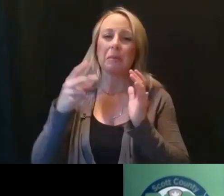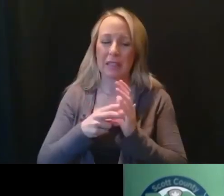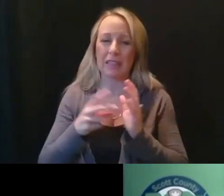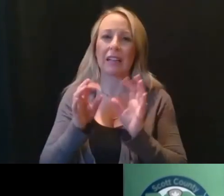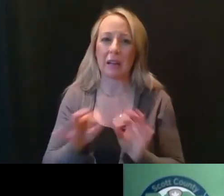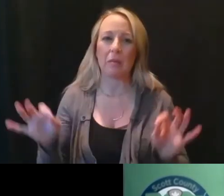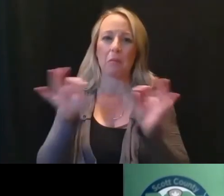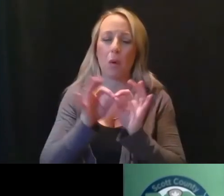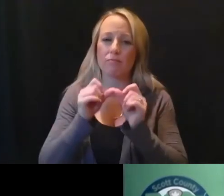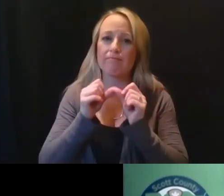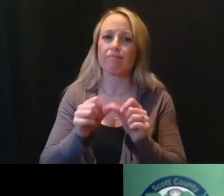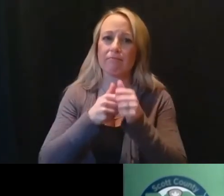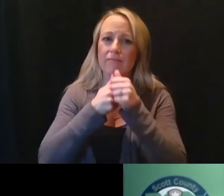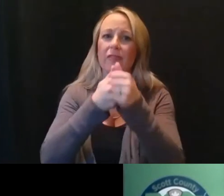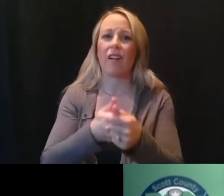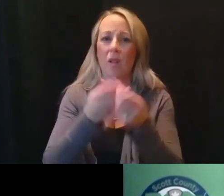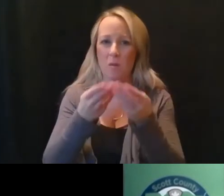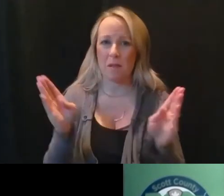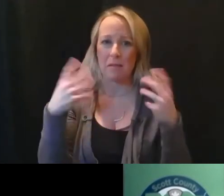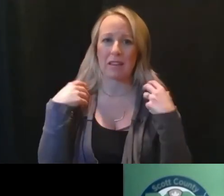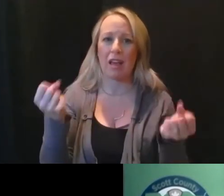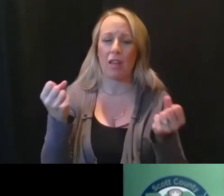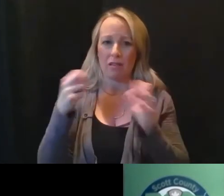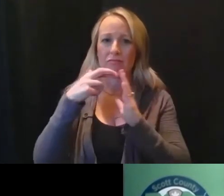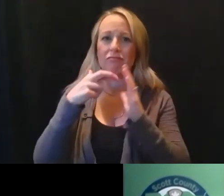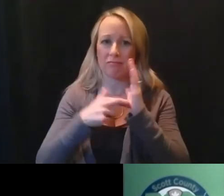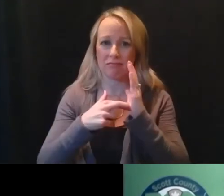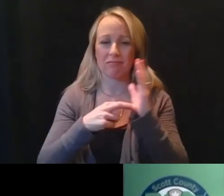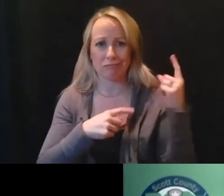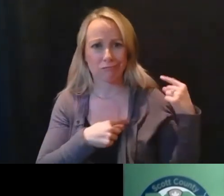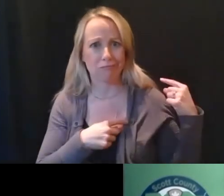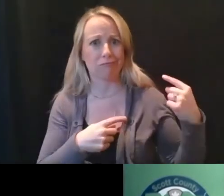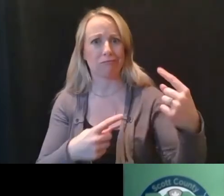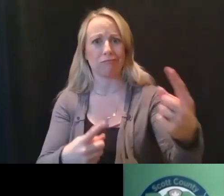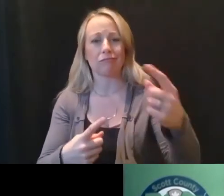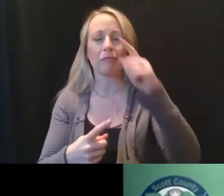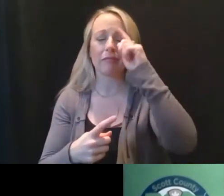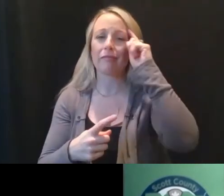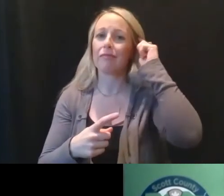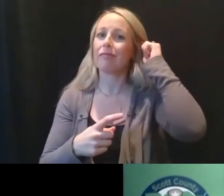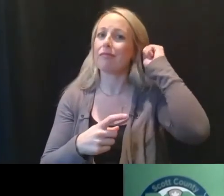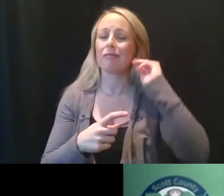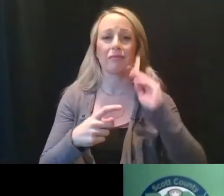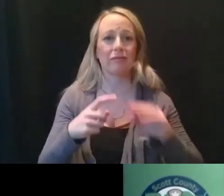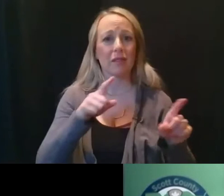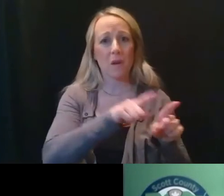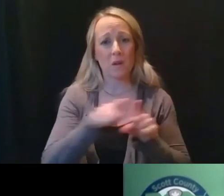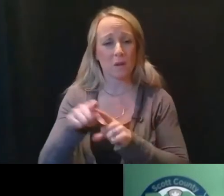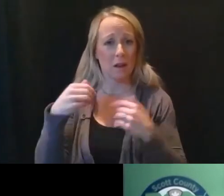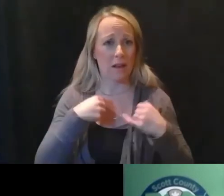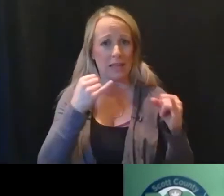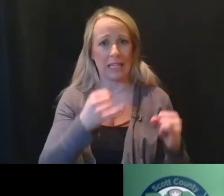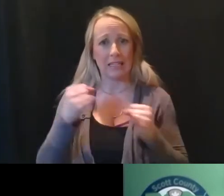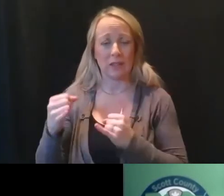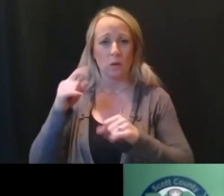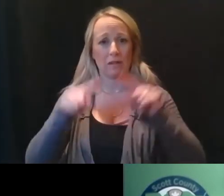health measures that we all have been doing. And also there is individual variants that I may